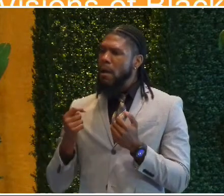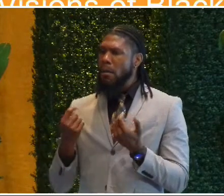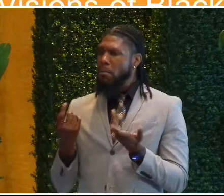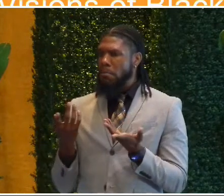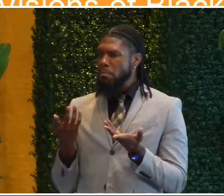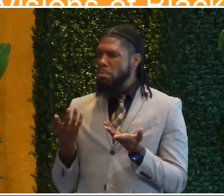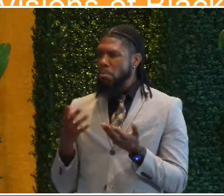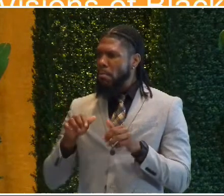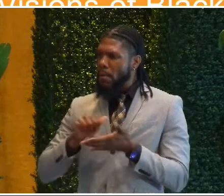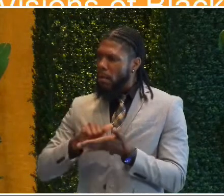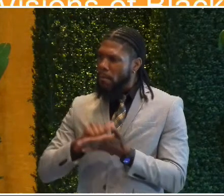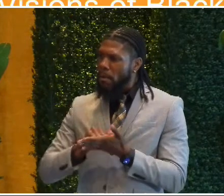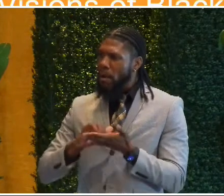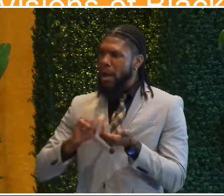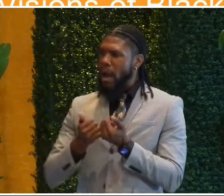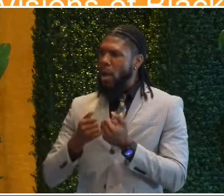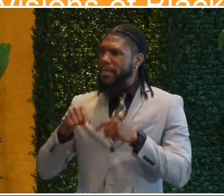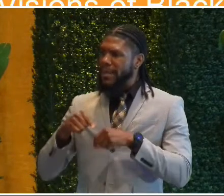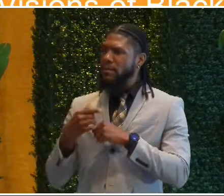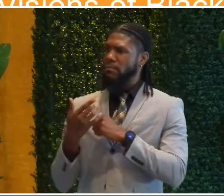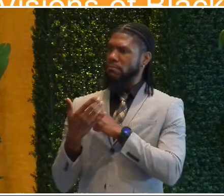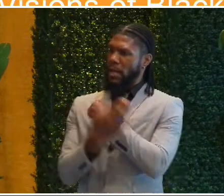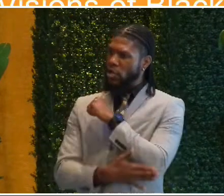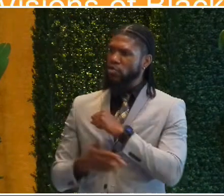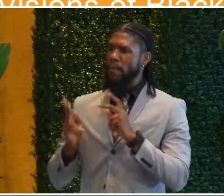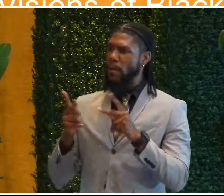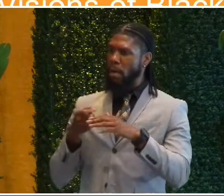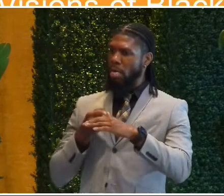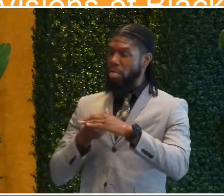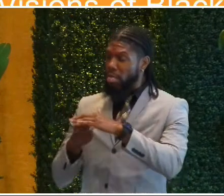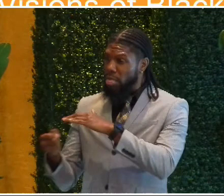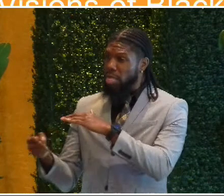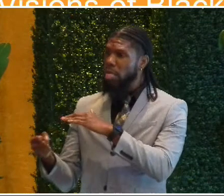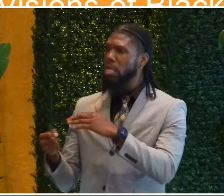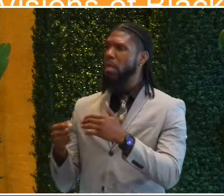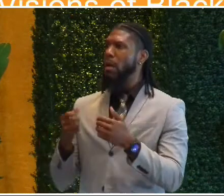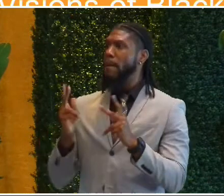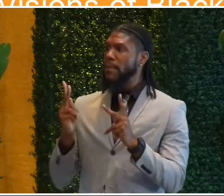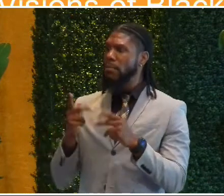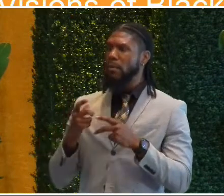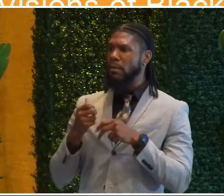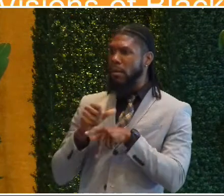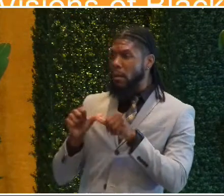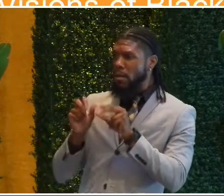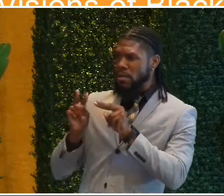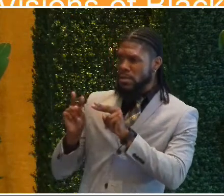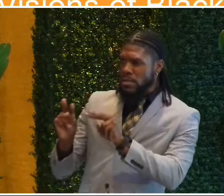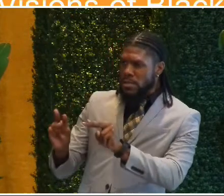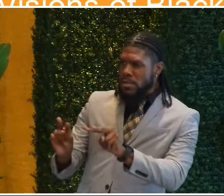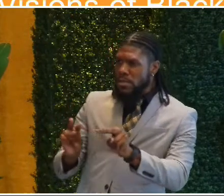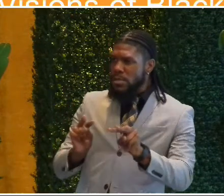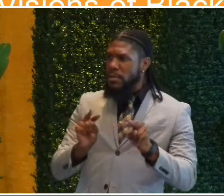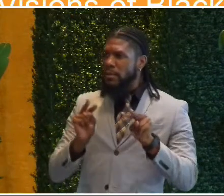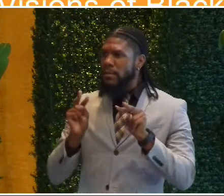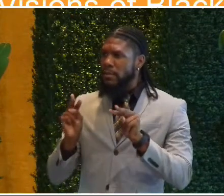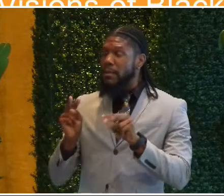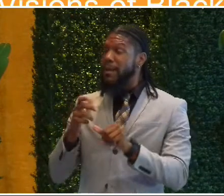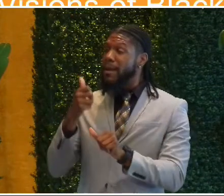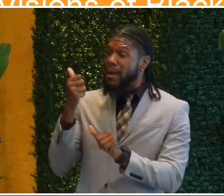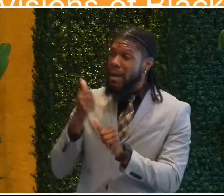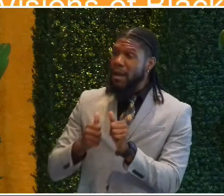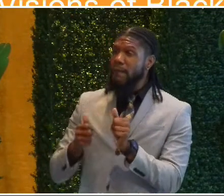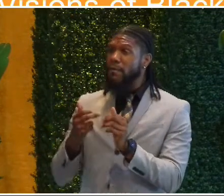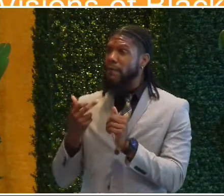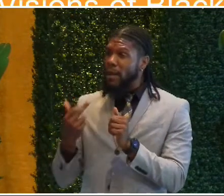up, people consistently policed, surveilled to the nth degree, and every fucking person says they don't